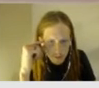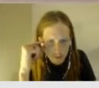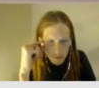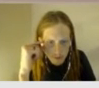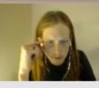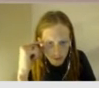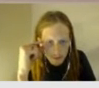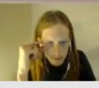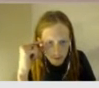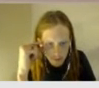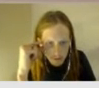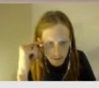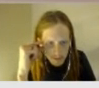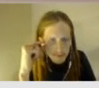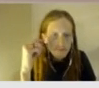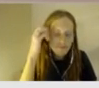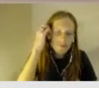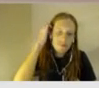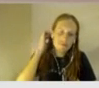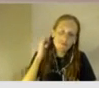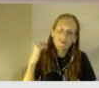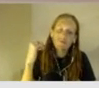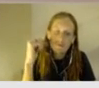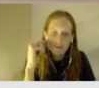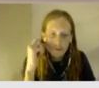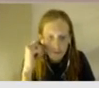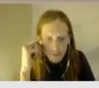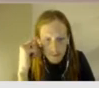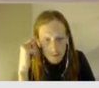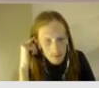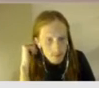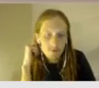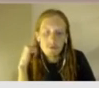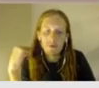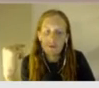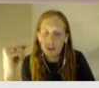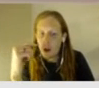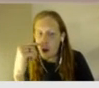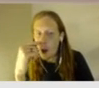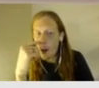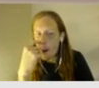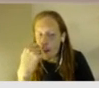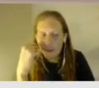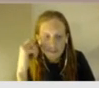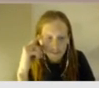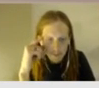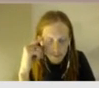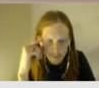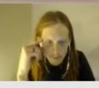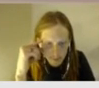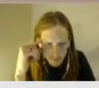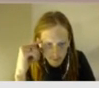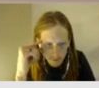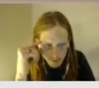on me before, I'm not going to lie. I've had police freak out at me, shooting over at the jail and capturing things that perhaps